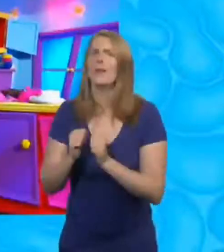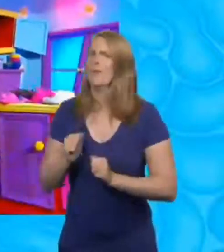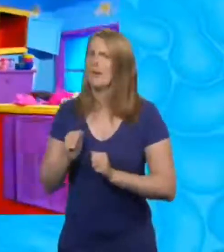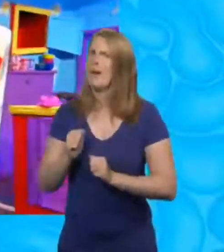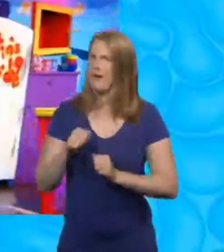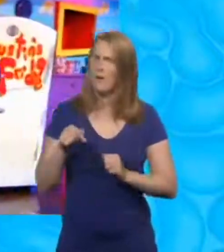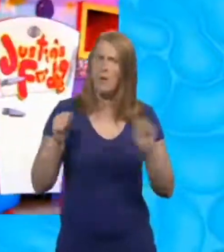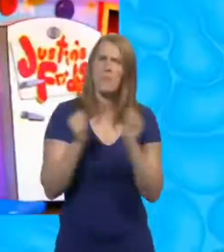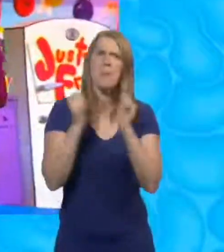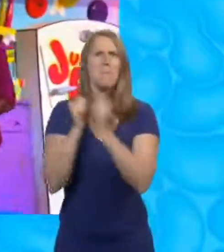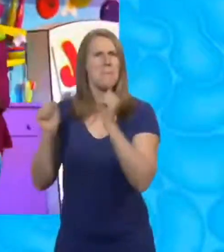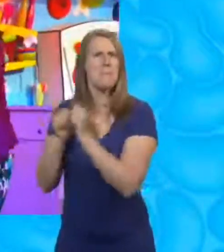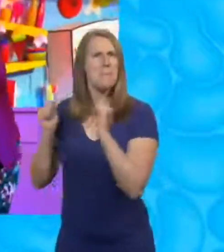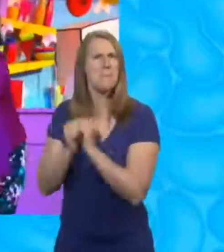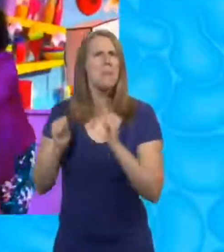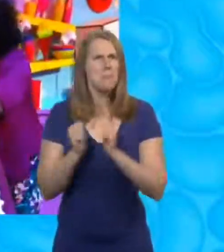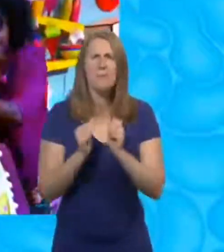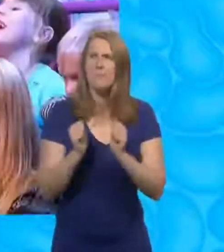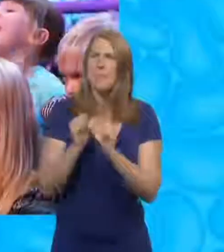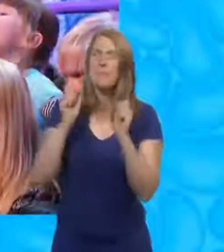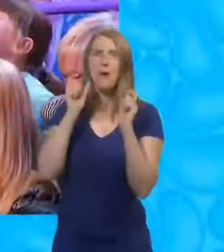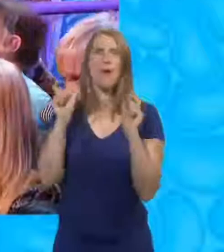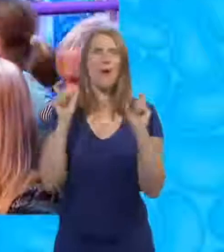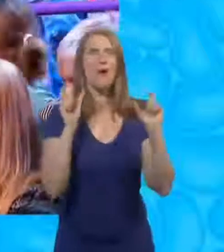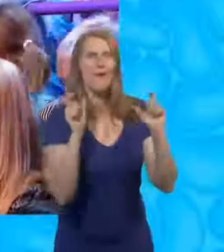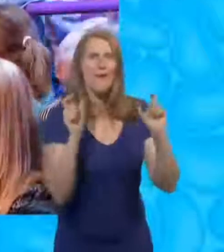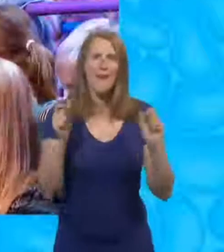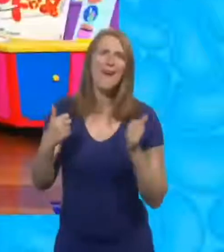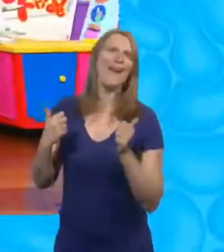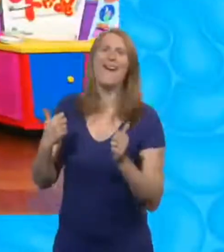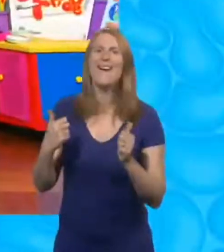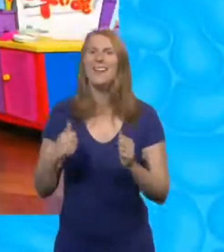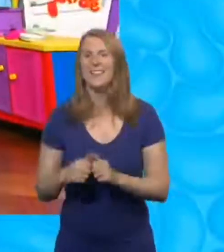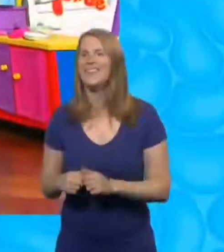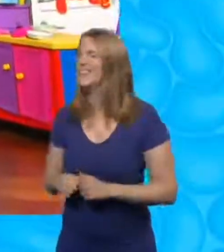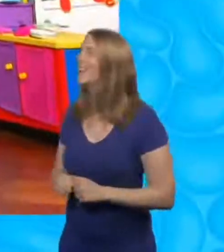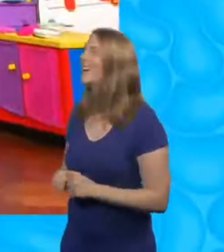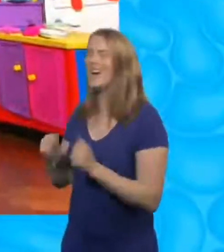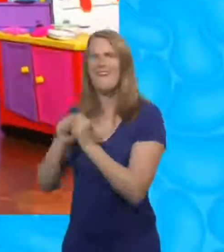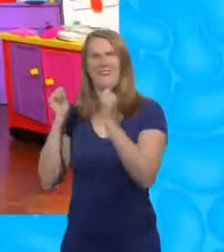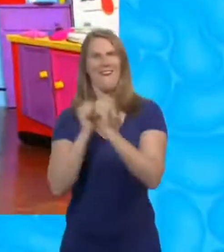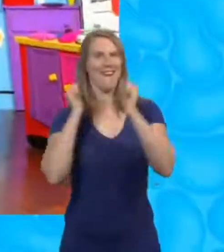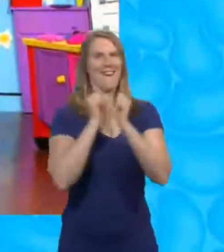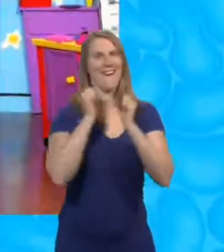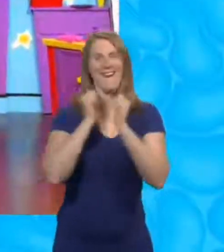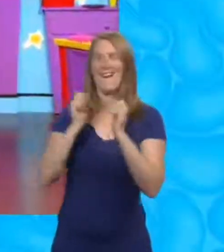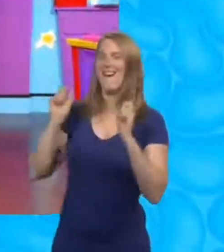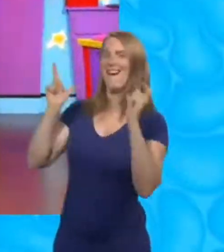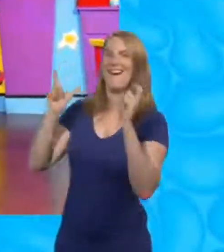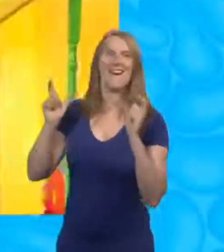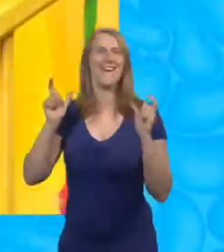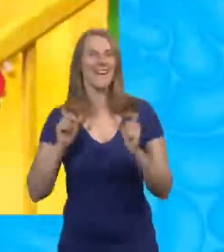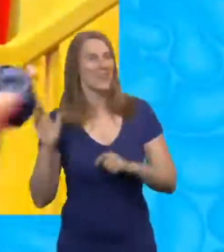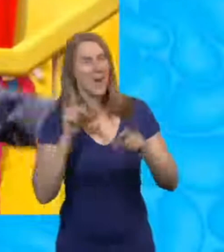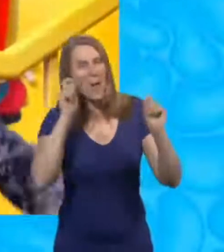lids is very good indeed. Crash, crash, crash, that'll do the trick. Crash, crash, crash, make you wake up